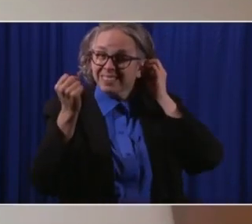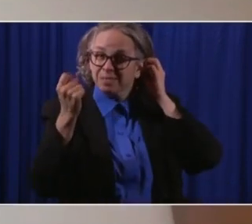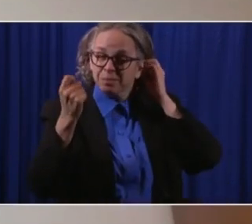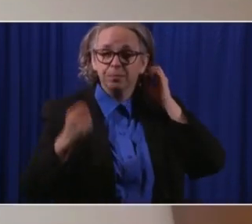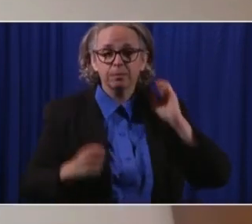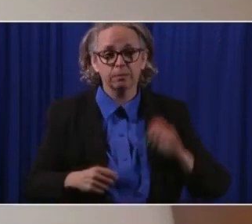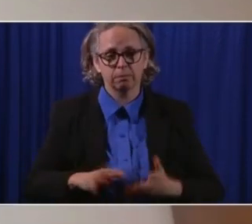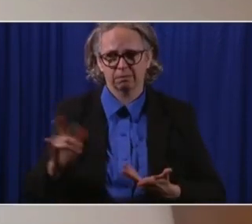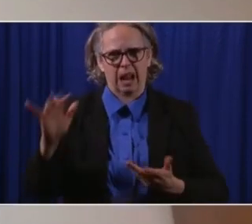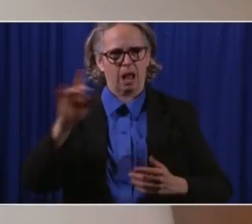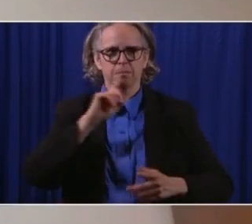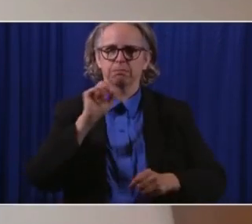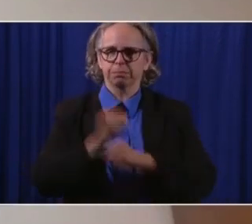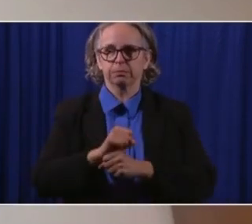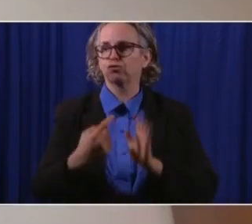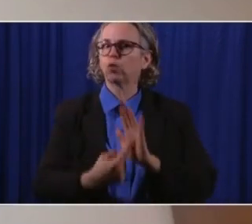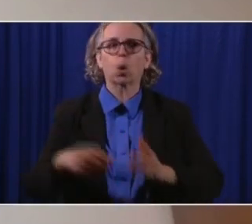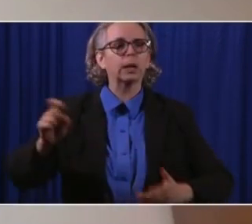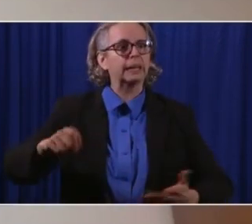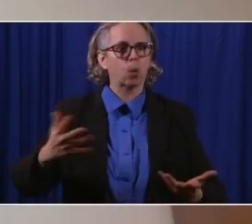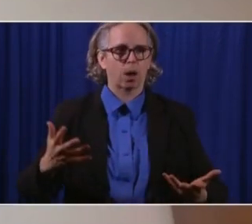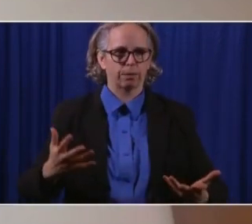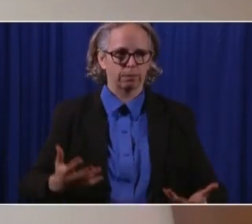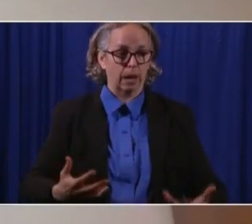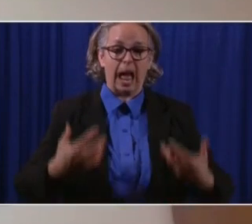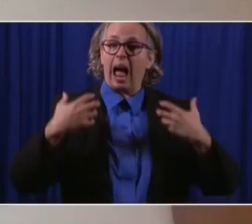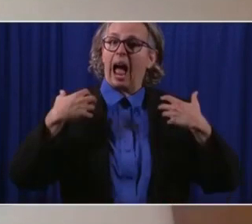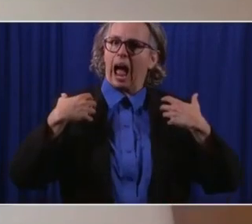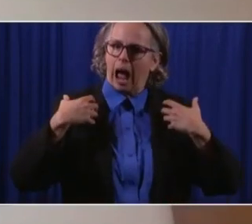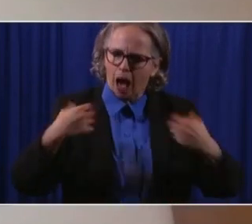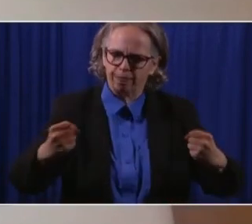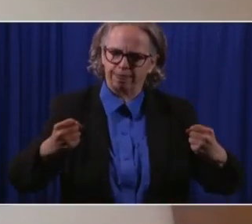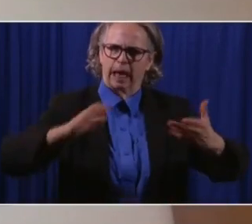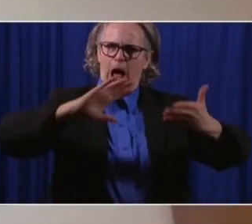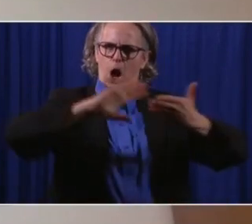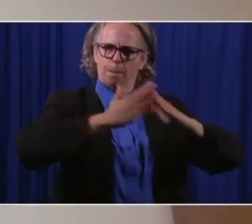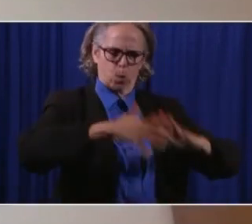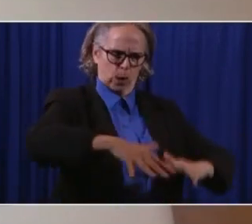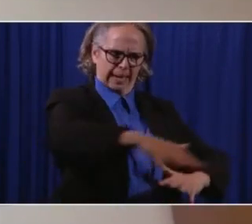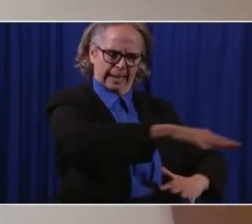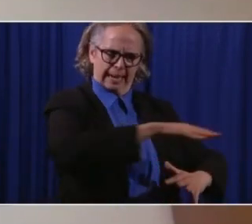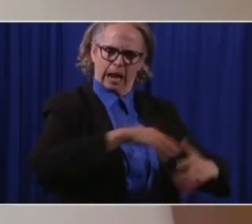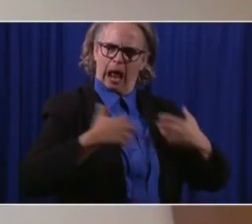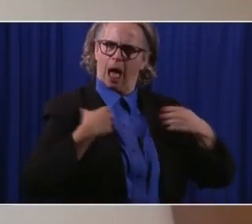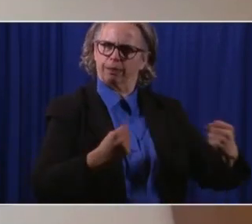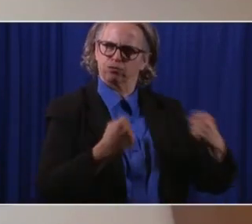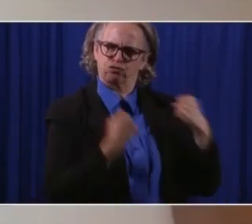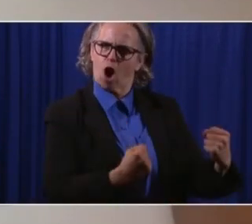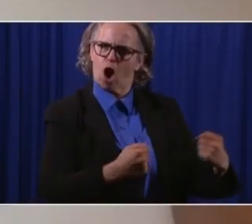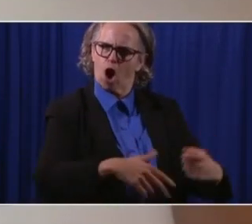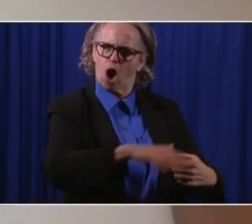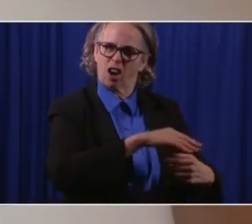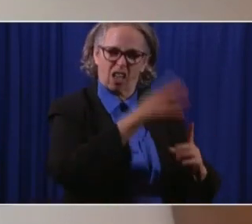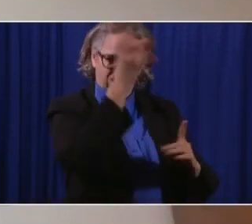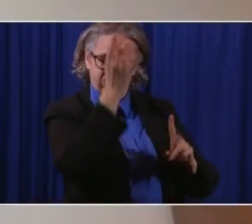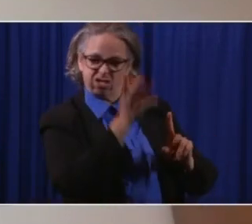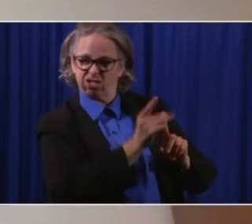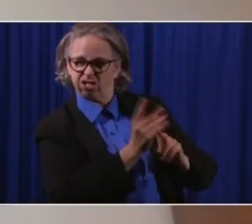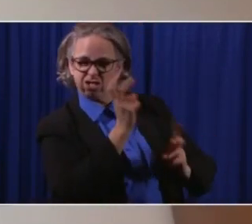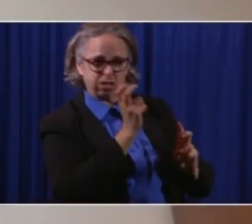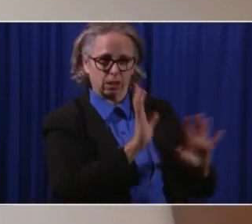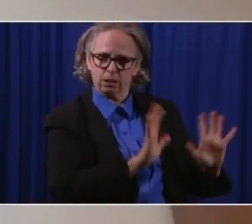for healthy communities and trying to allow, you know, rather than worrying about what we do when that occurs, which is a rare